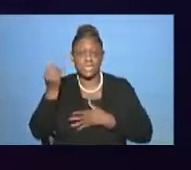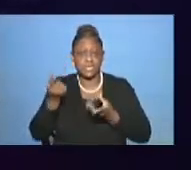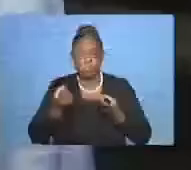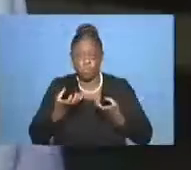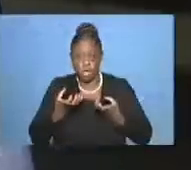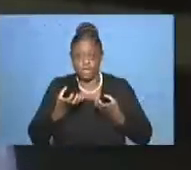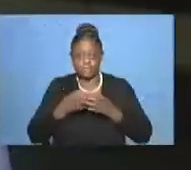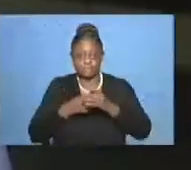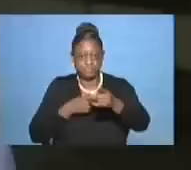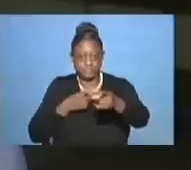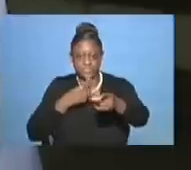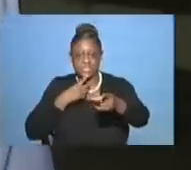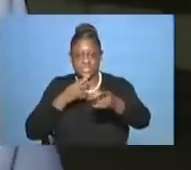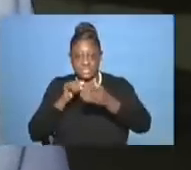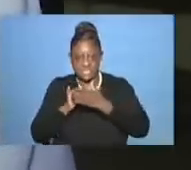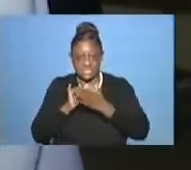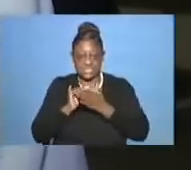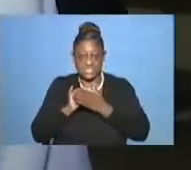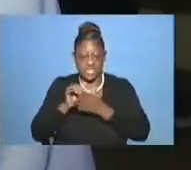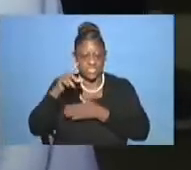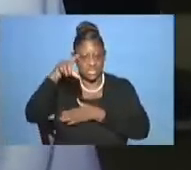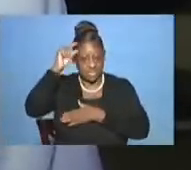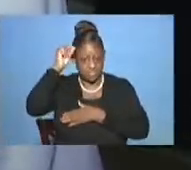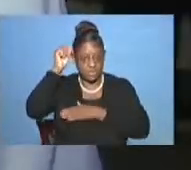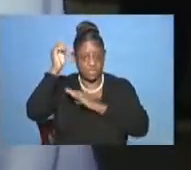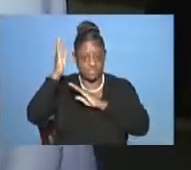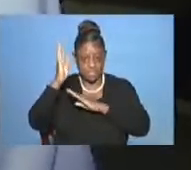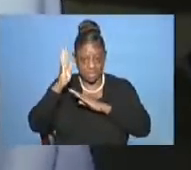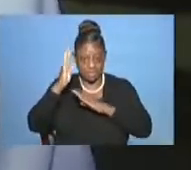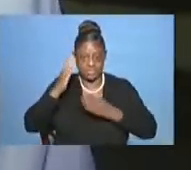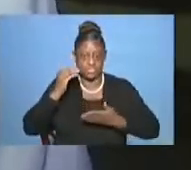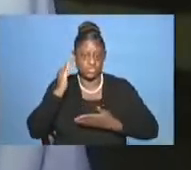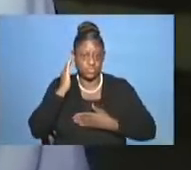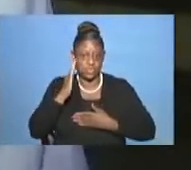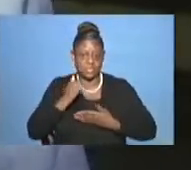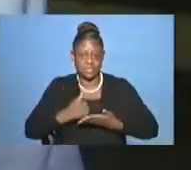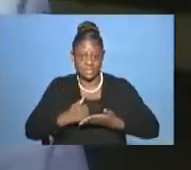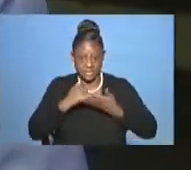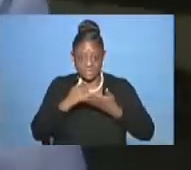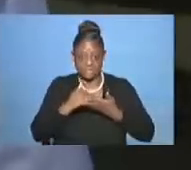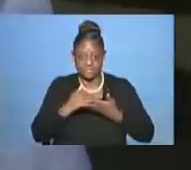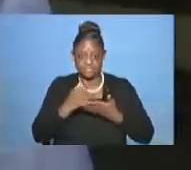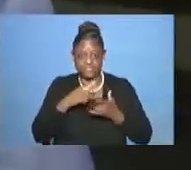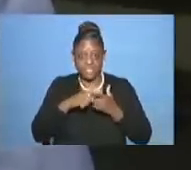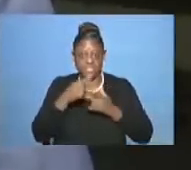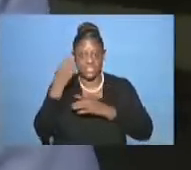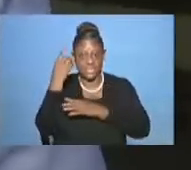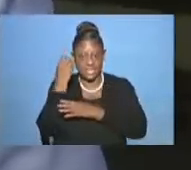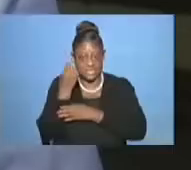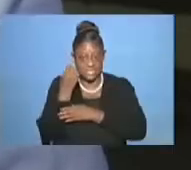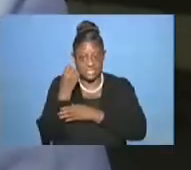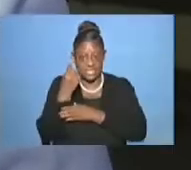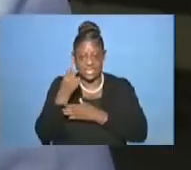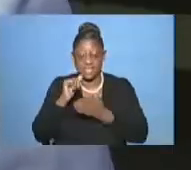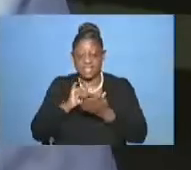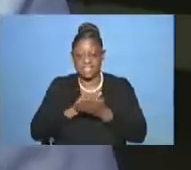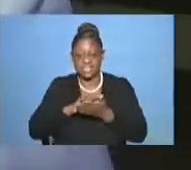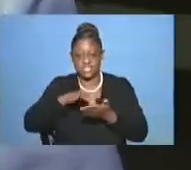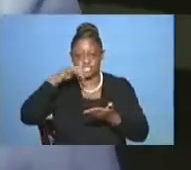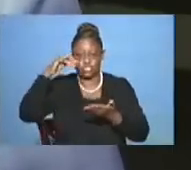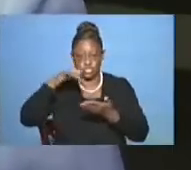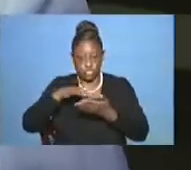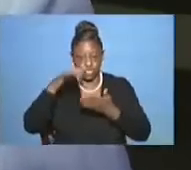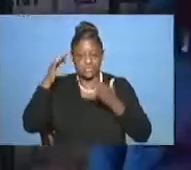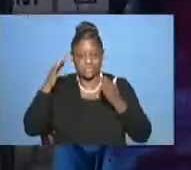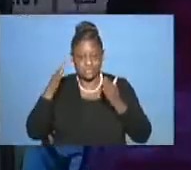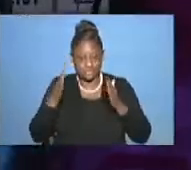the guarantee of the government of the Bahamas. And second of all, they understand that our students are